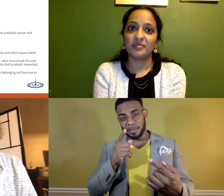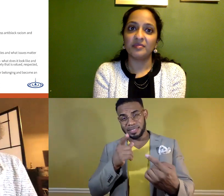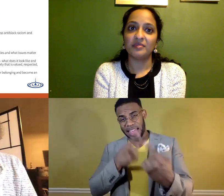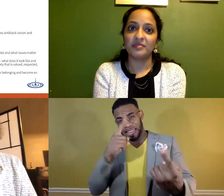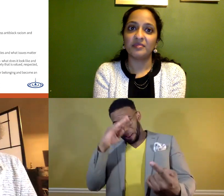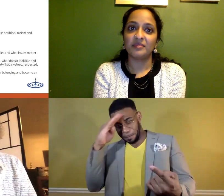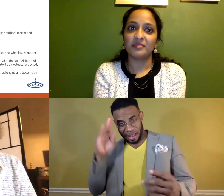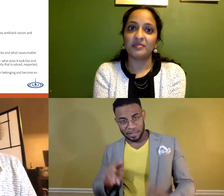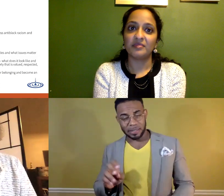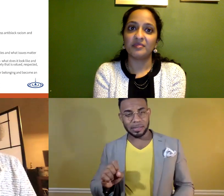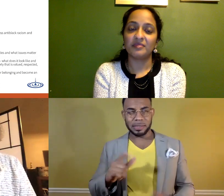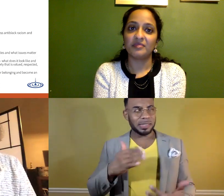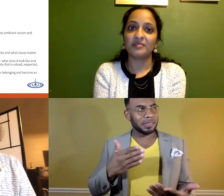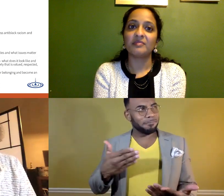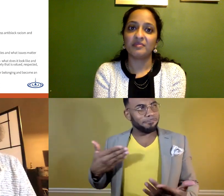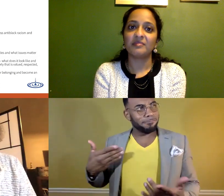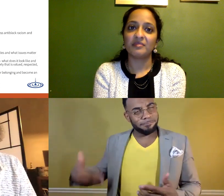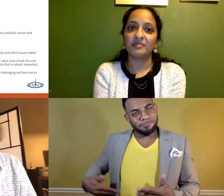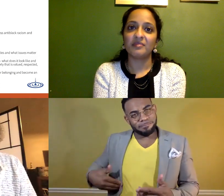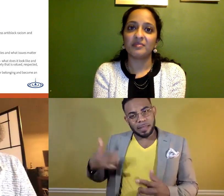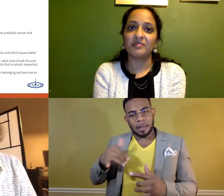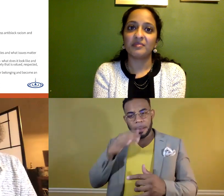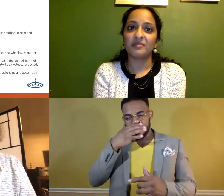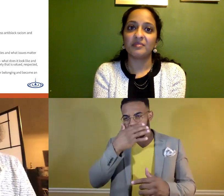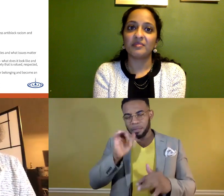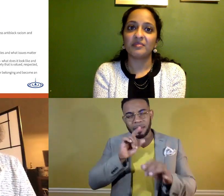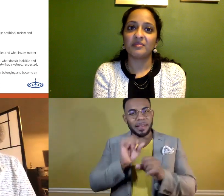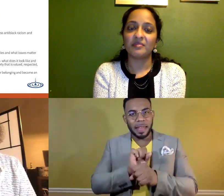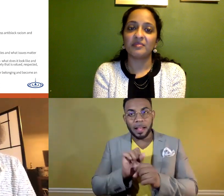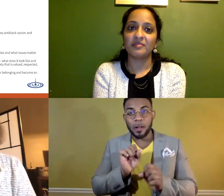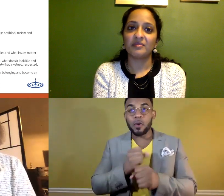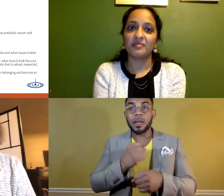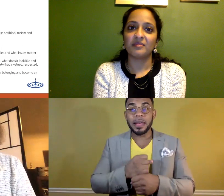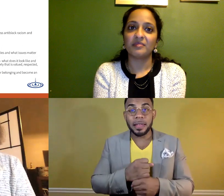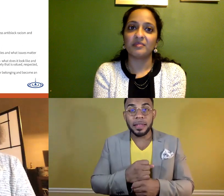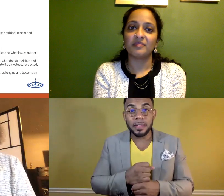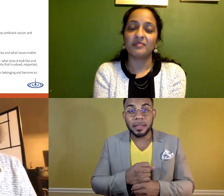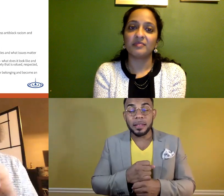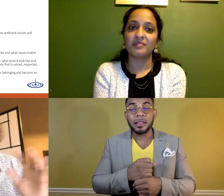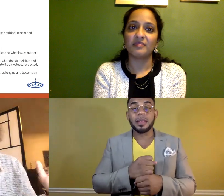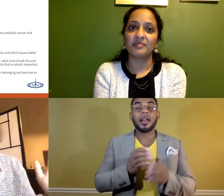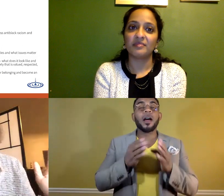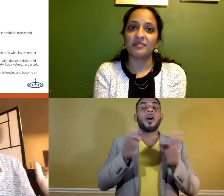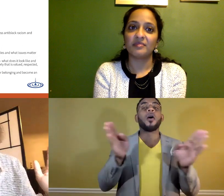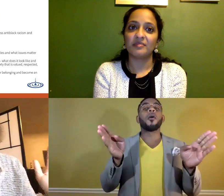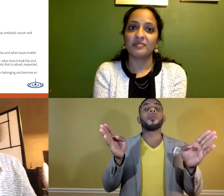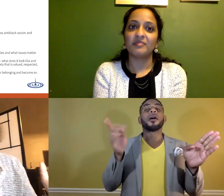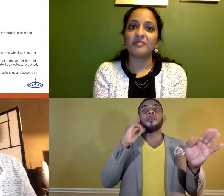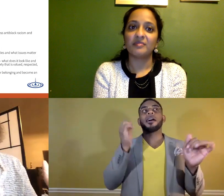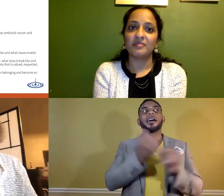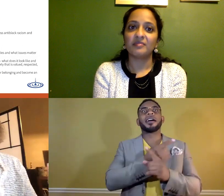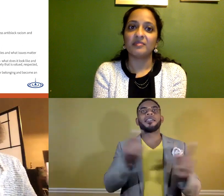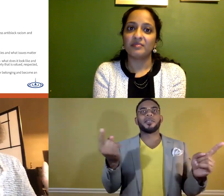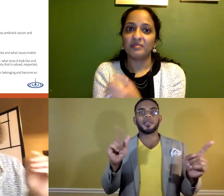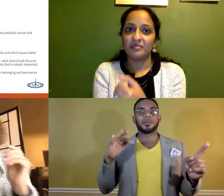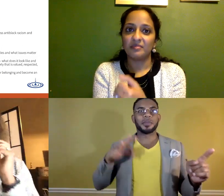anti-Blackness, right, this notion, right, then we can actually create and open it up for everyone